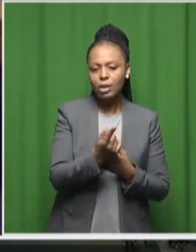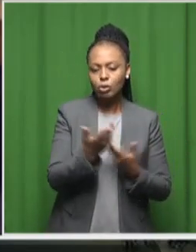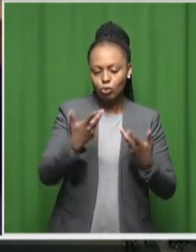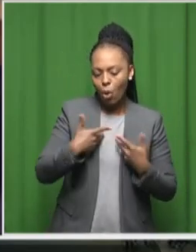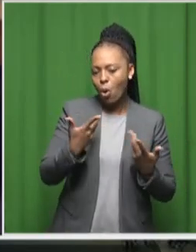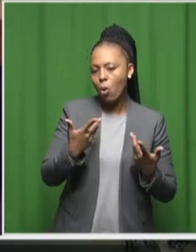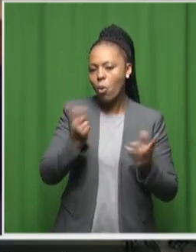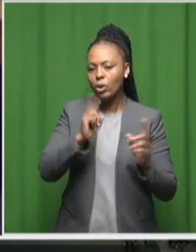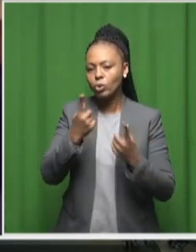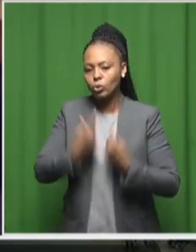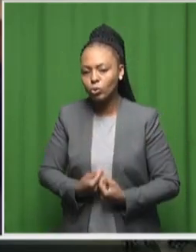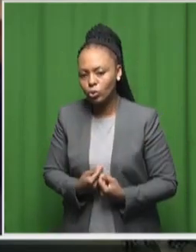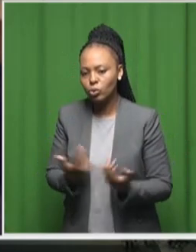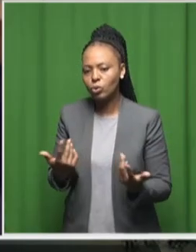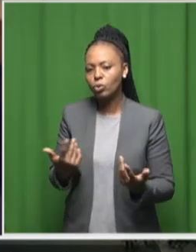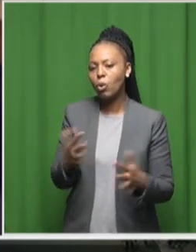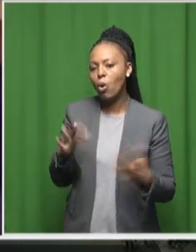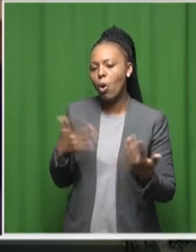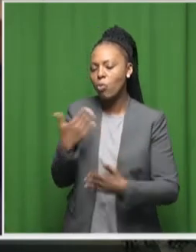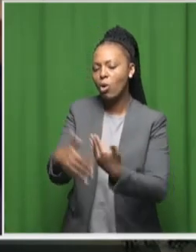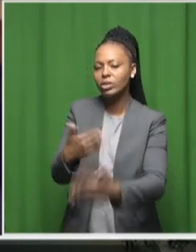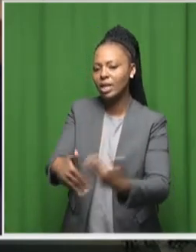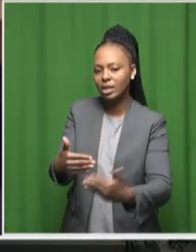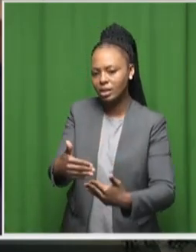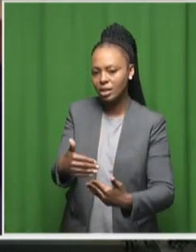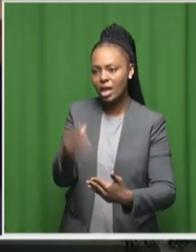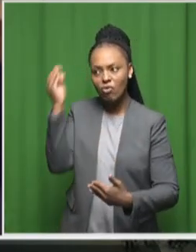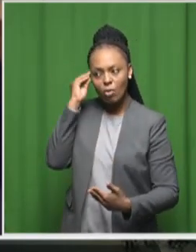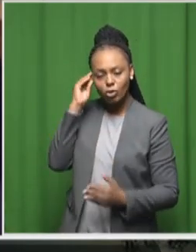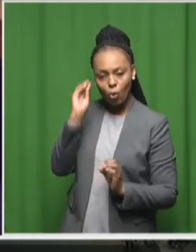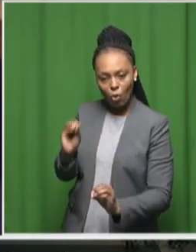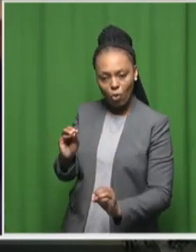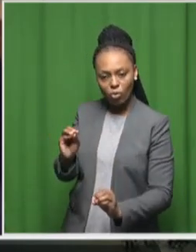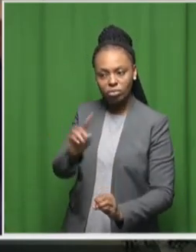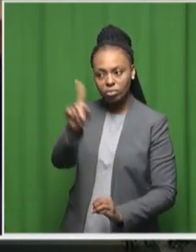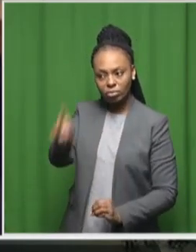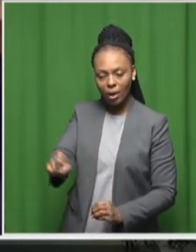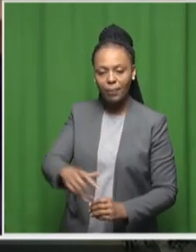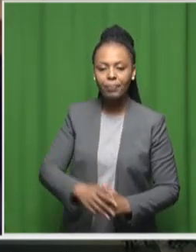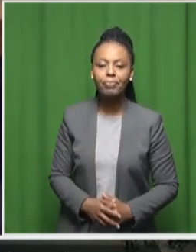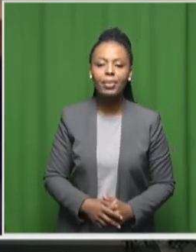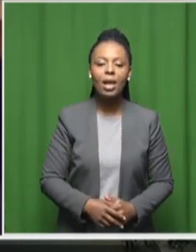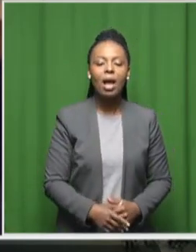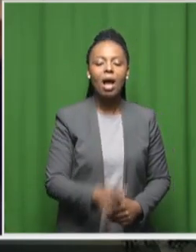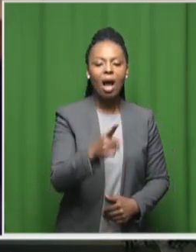of these non-invasive procedures? I think that